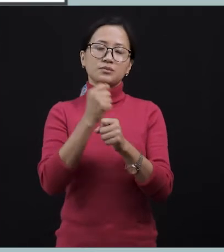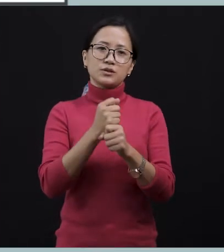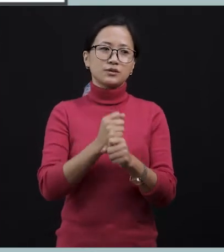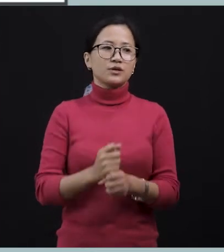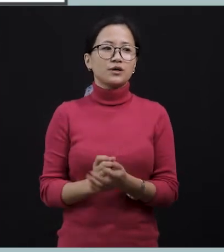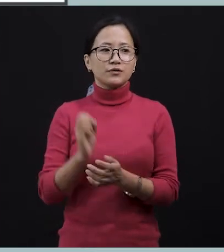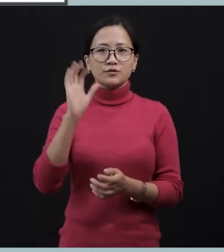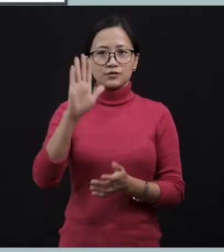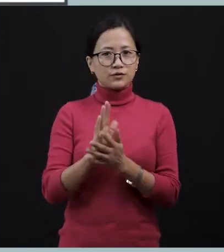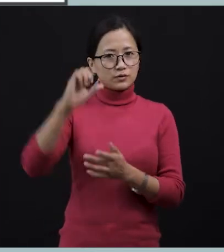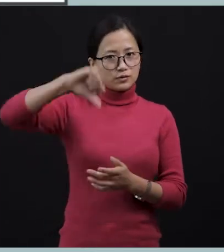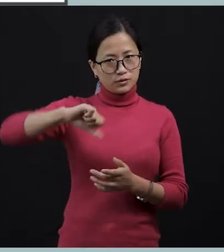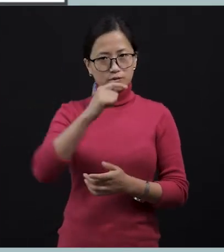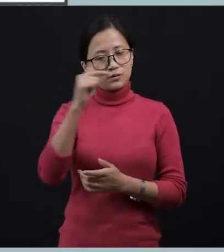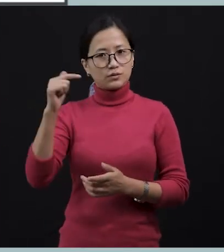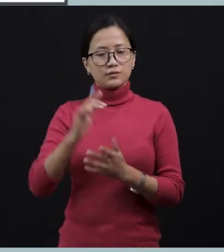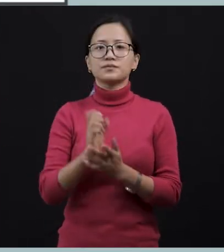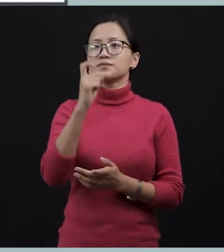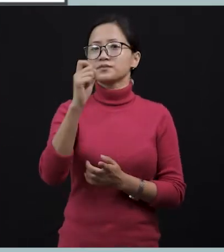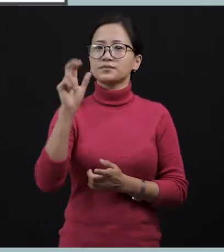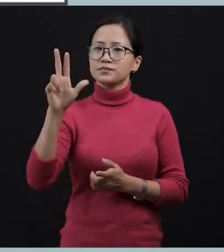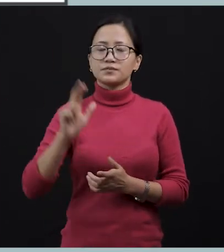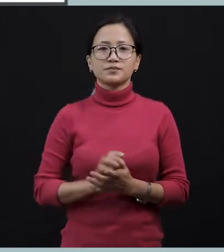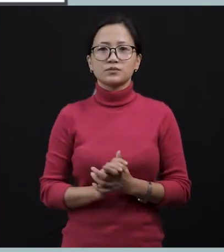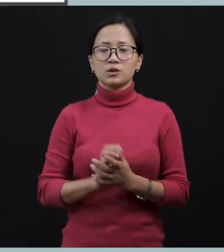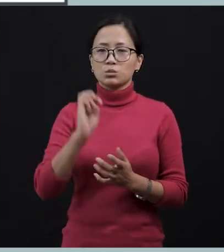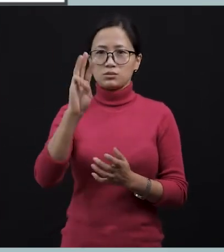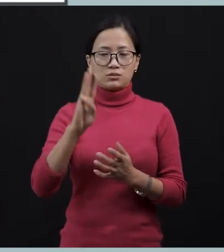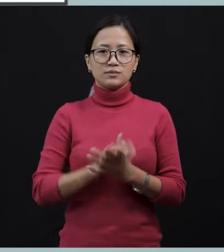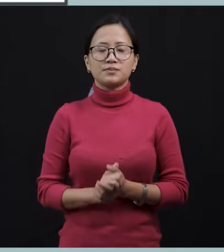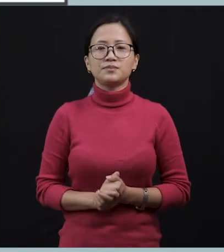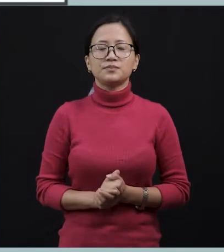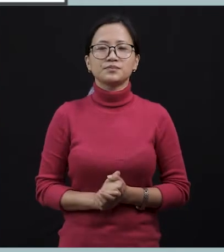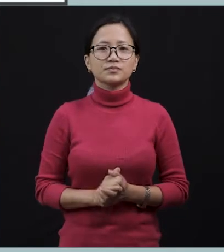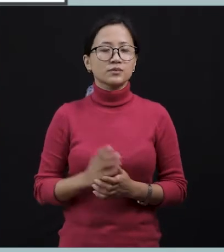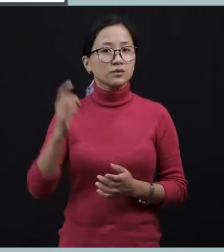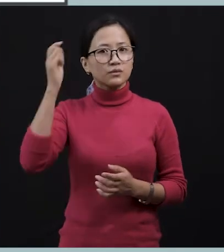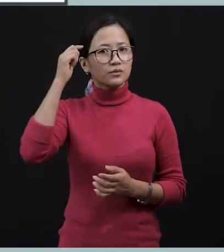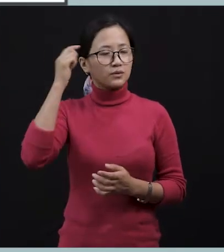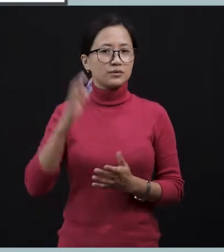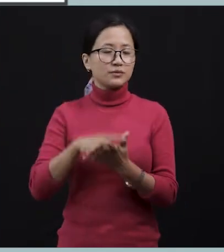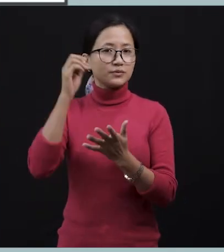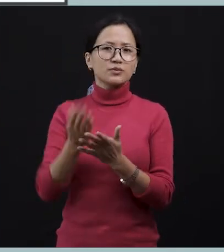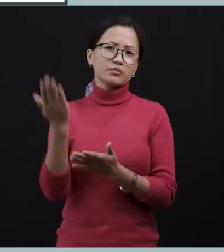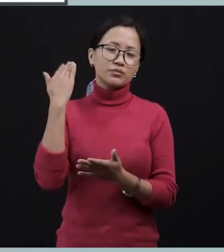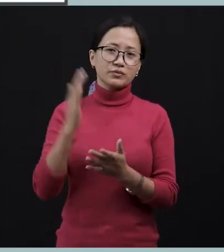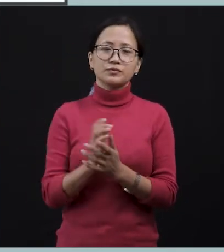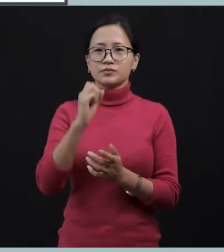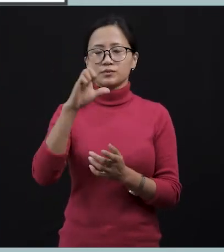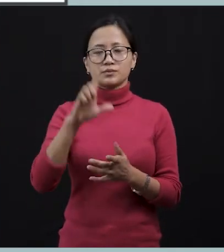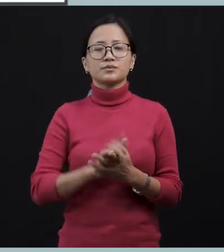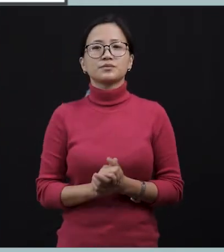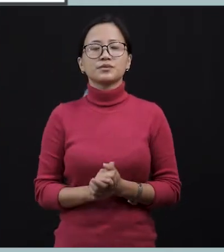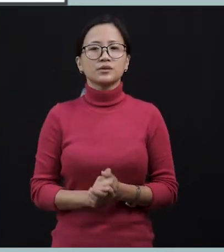73. Okay, 59 to 73. Now, let's recall what we have learned in our last